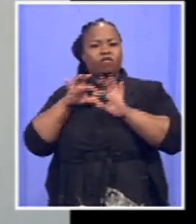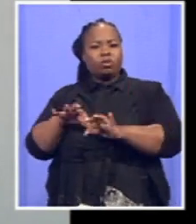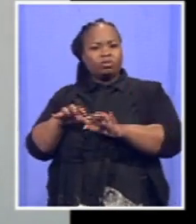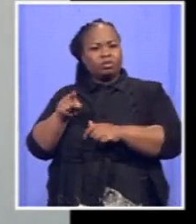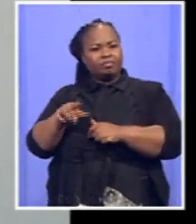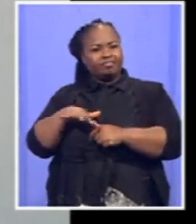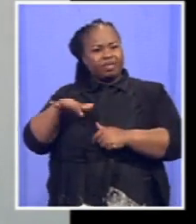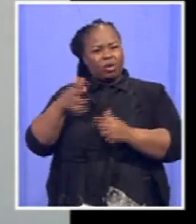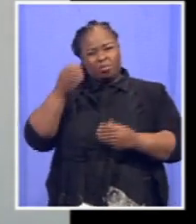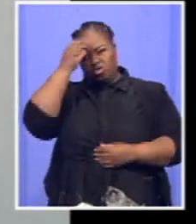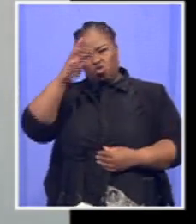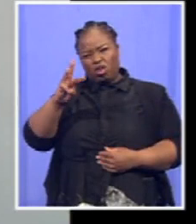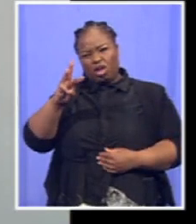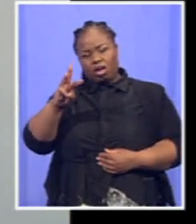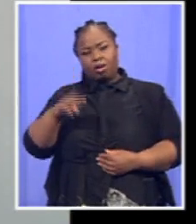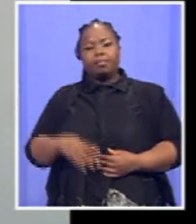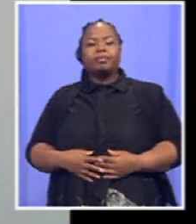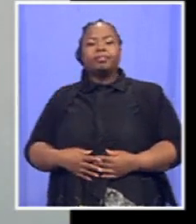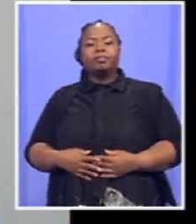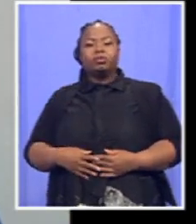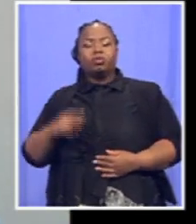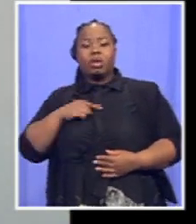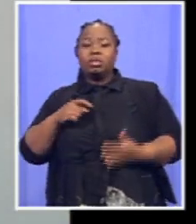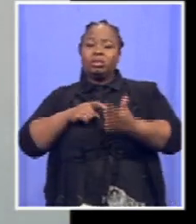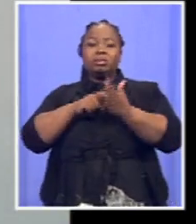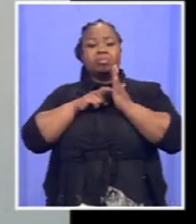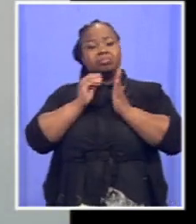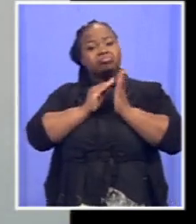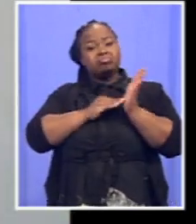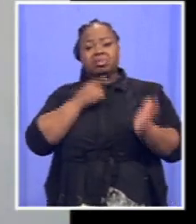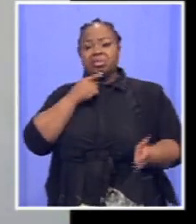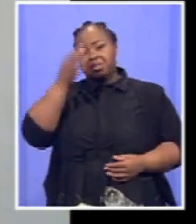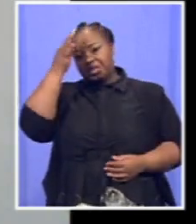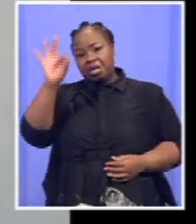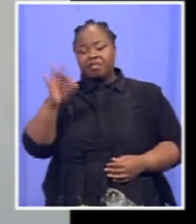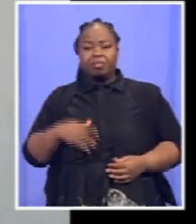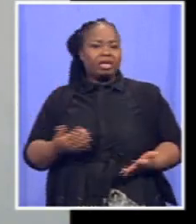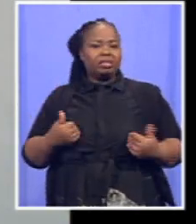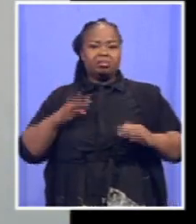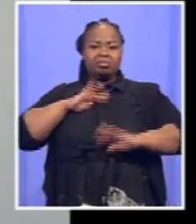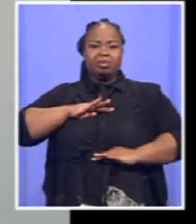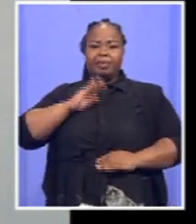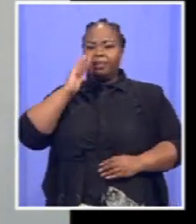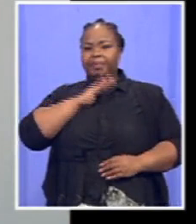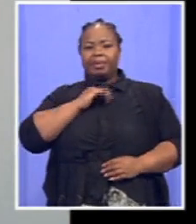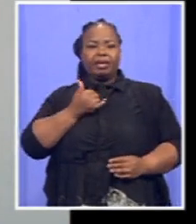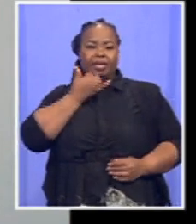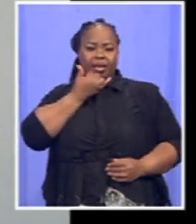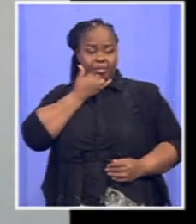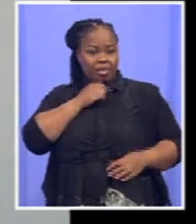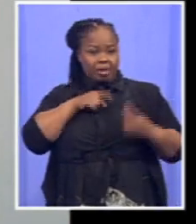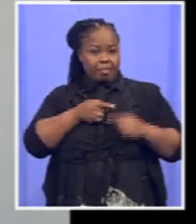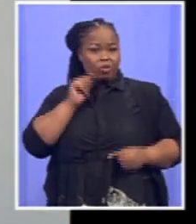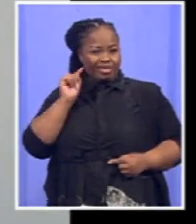veterans in Pretoria, where they were making their demands that government is not meeting their demands, especially when it comes